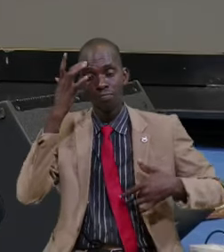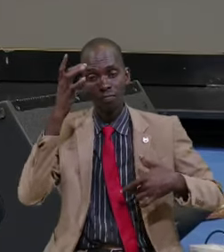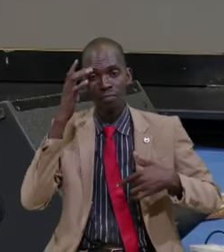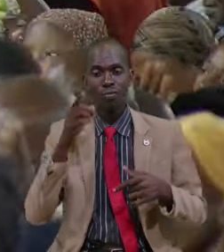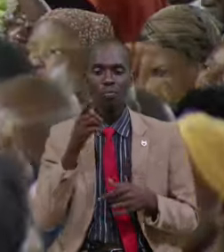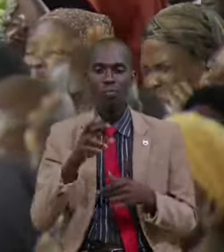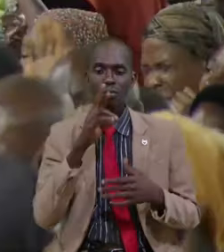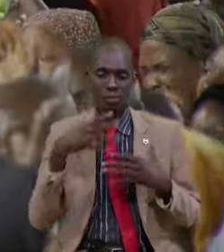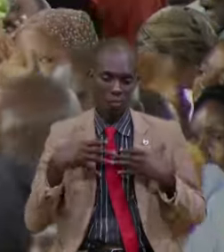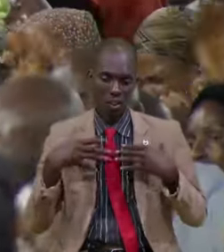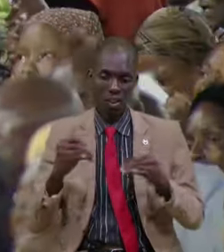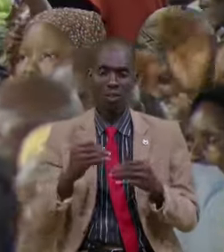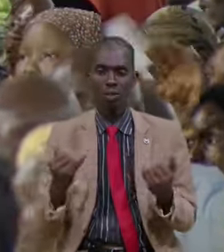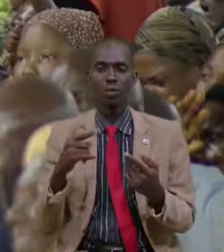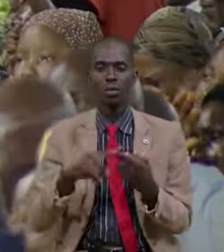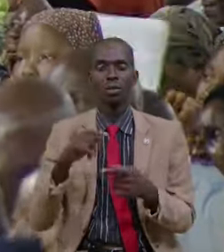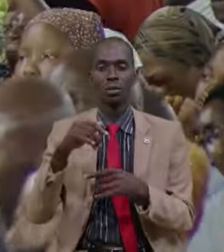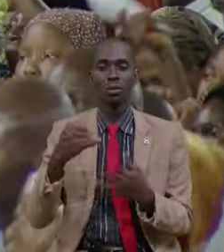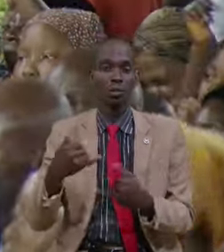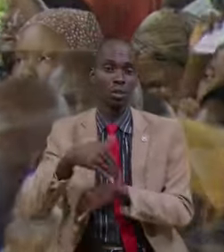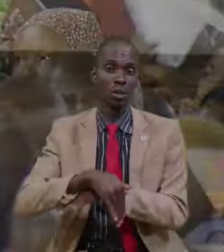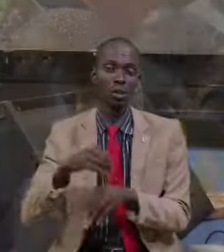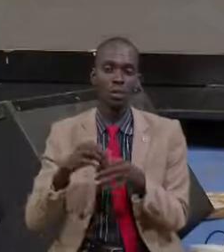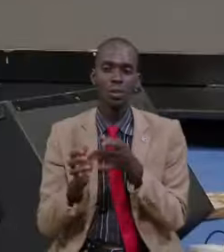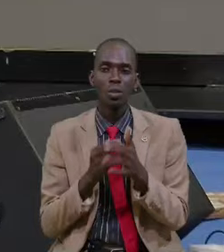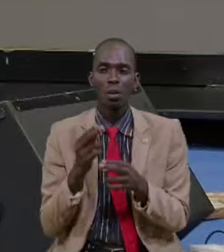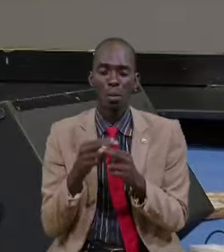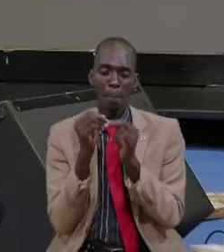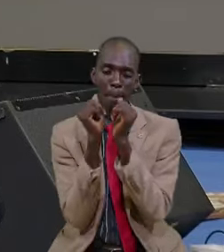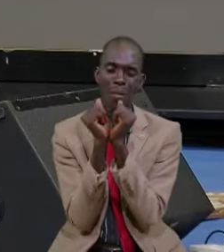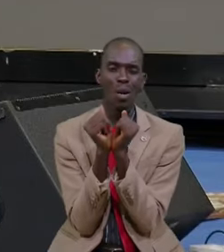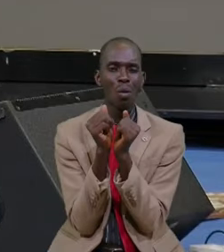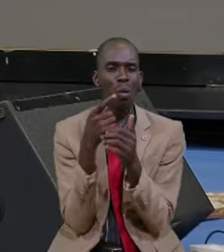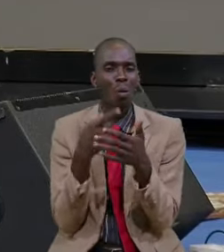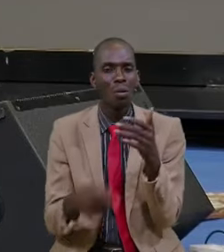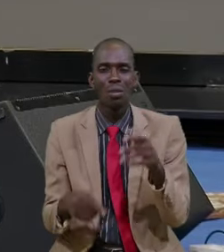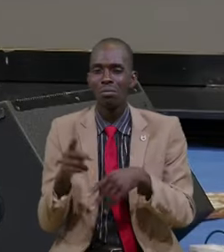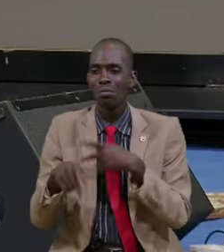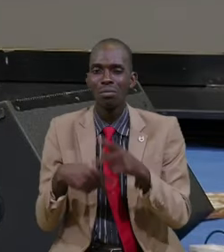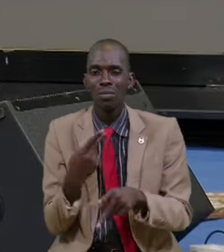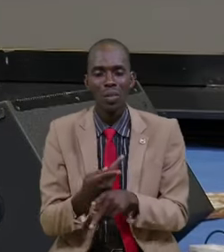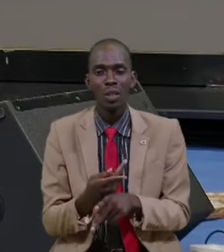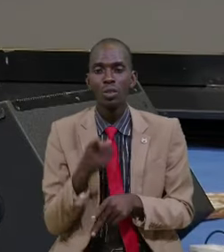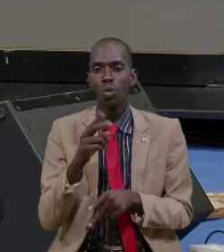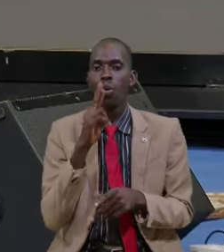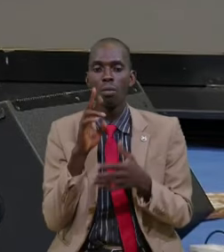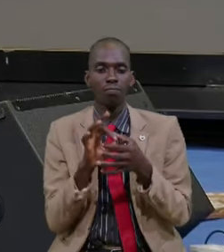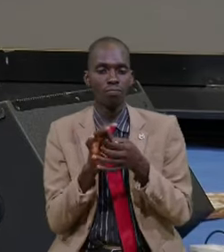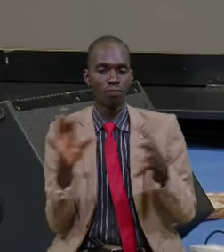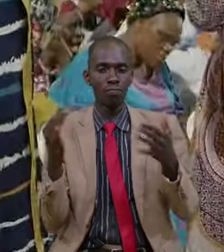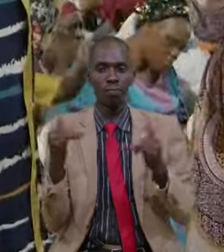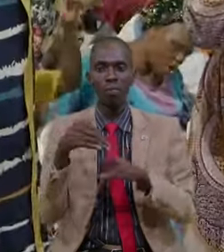healed tonight. Bondage, every kind of bondage, you're loose tonight in